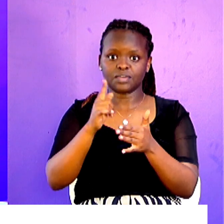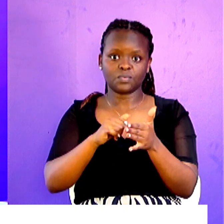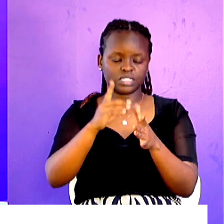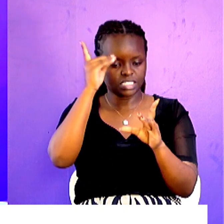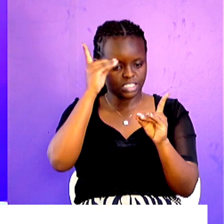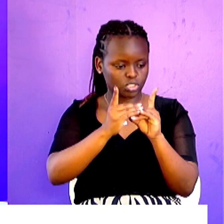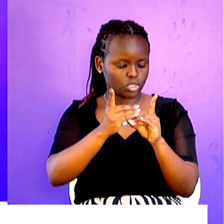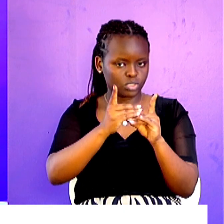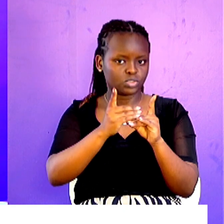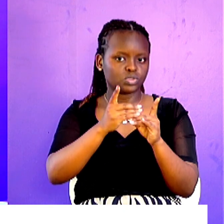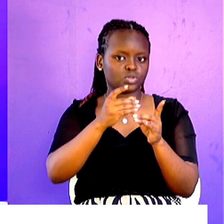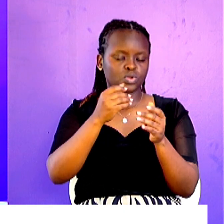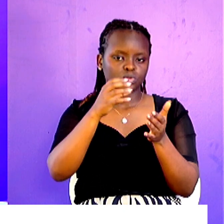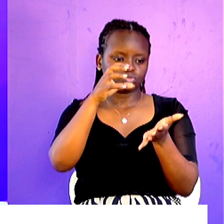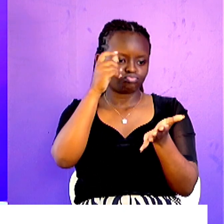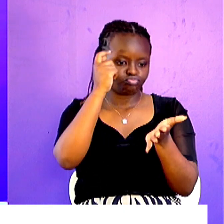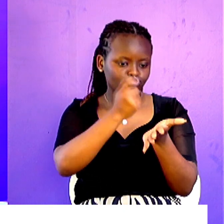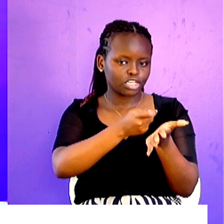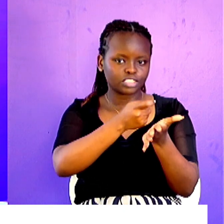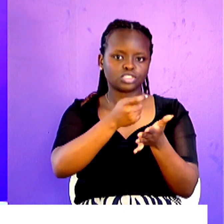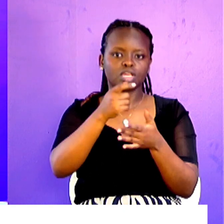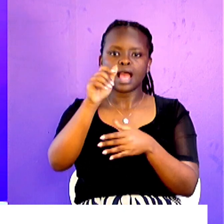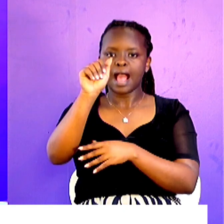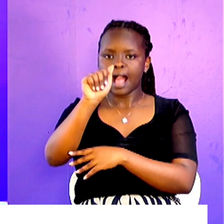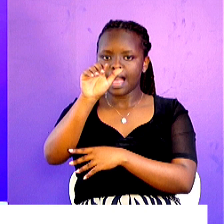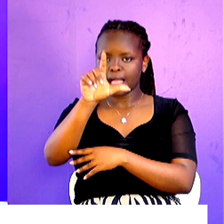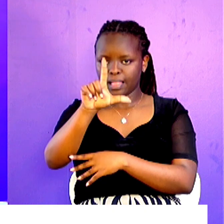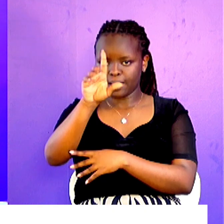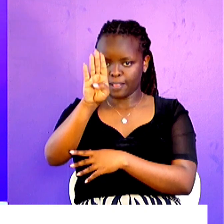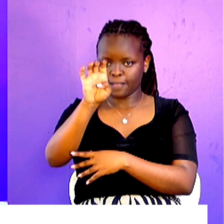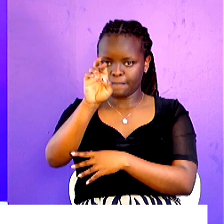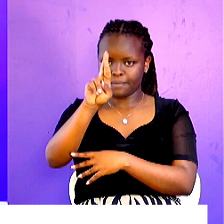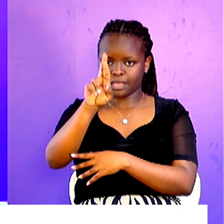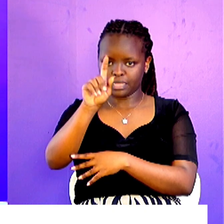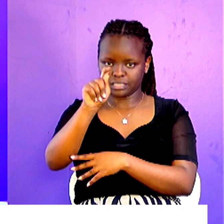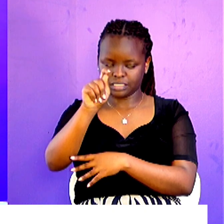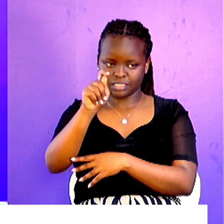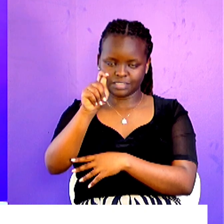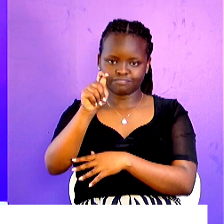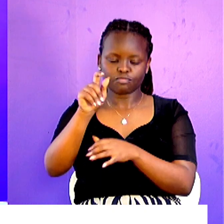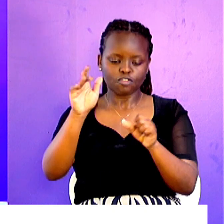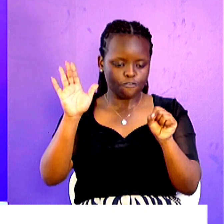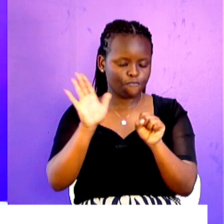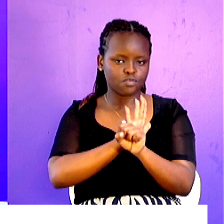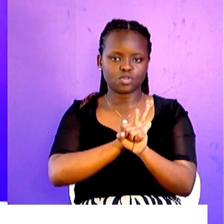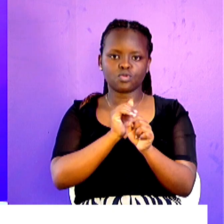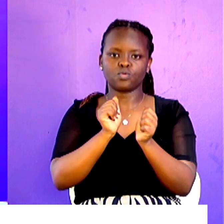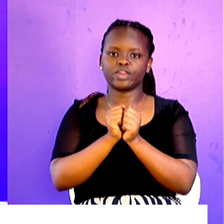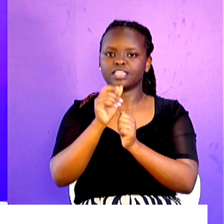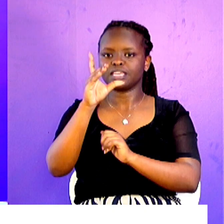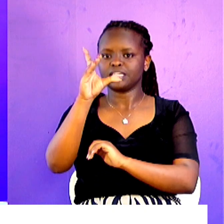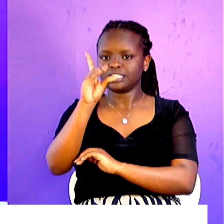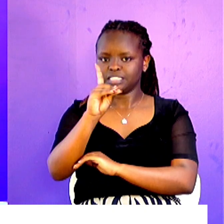decision to charge him over the death of blogger Albert Omondi Ojwang lies exclusively with the Director of